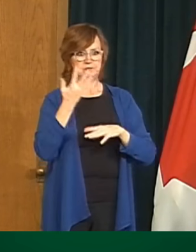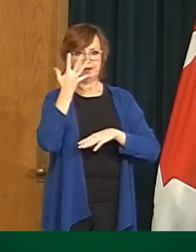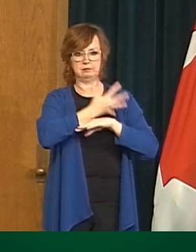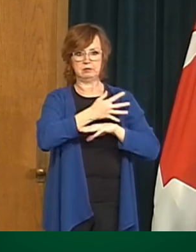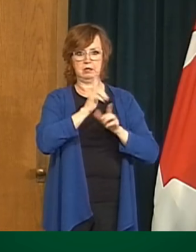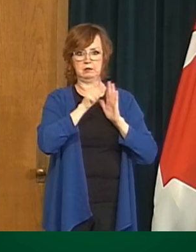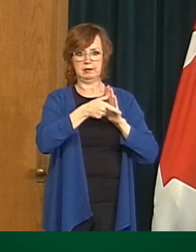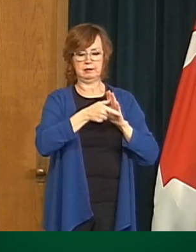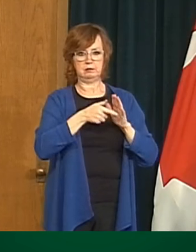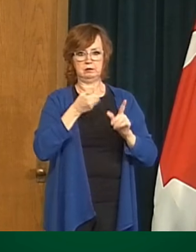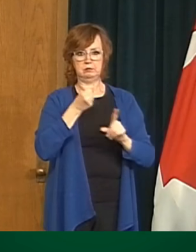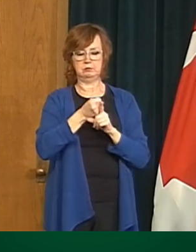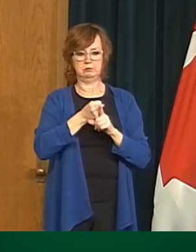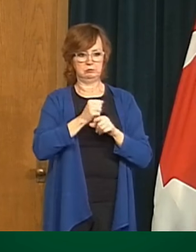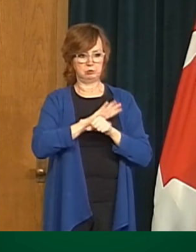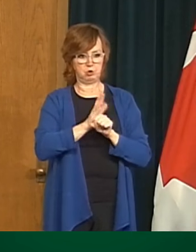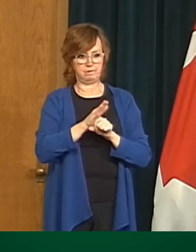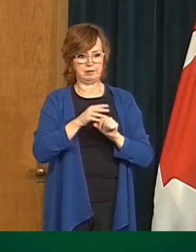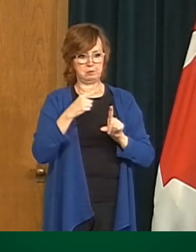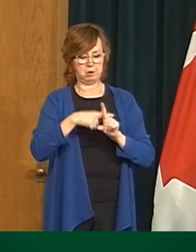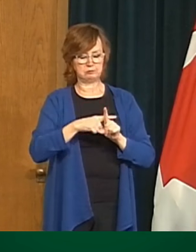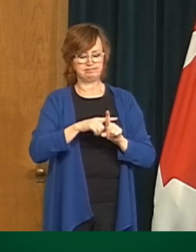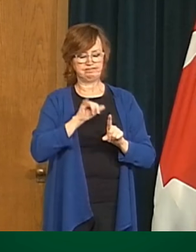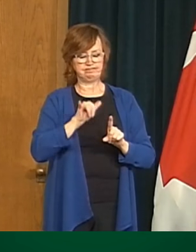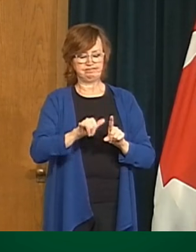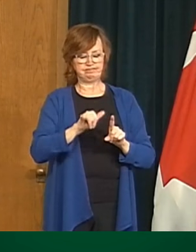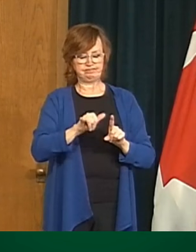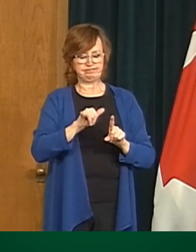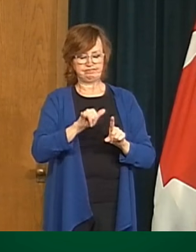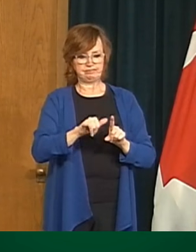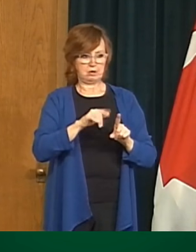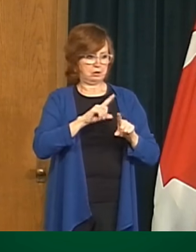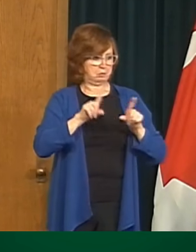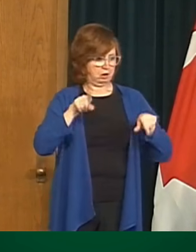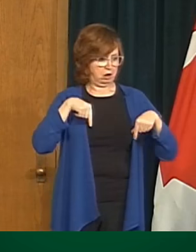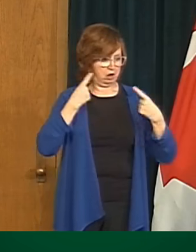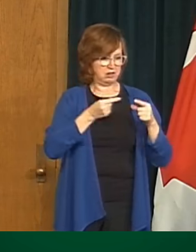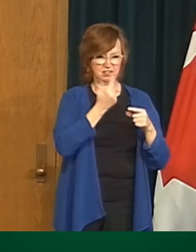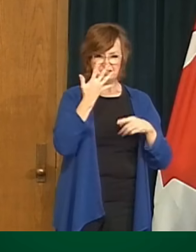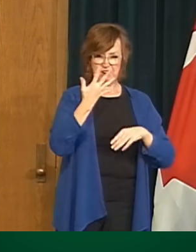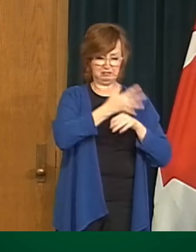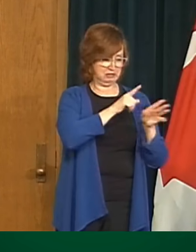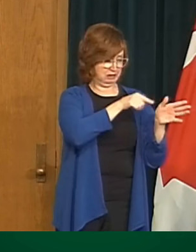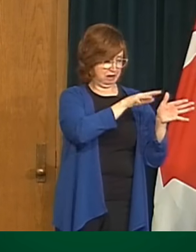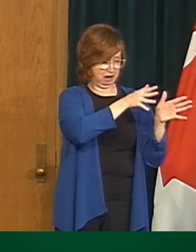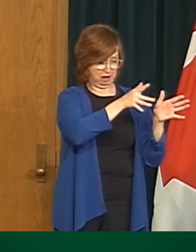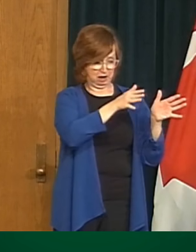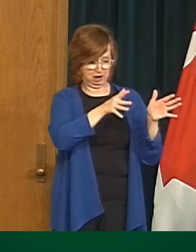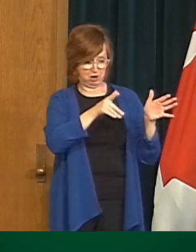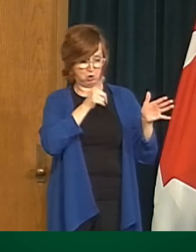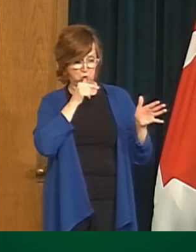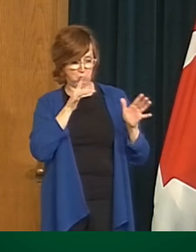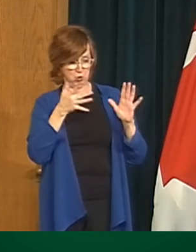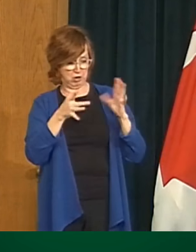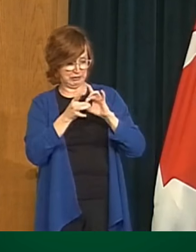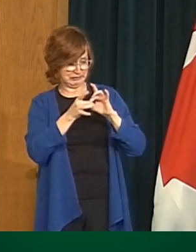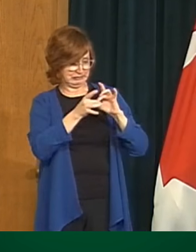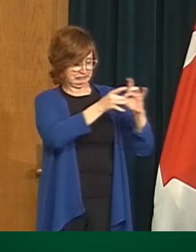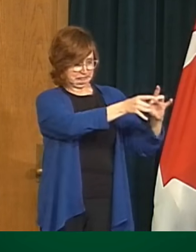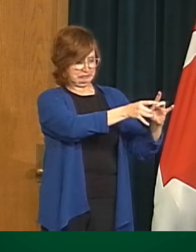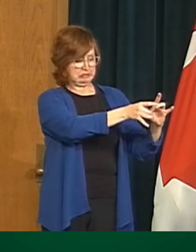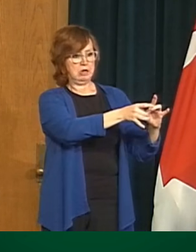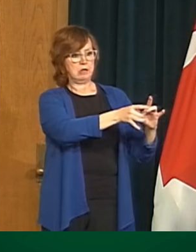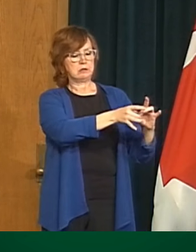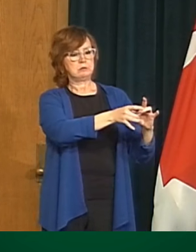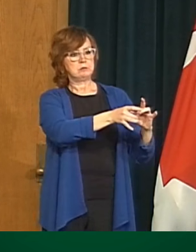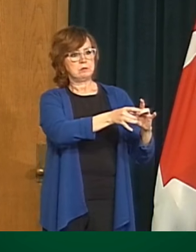contact tracing and lots of follow-up that can have an impact on services. So in those situations, we feel it's necessary to define an outbreak. But we will be